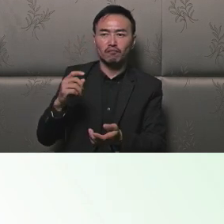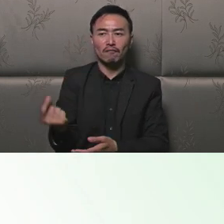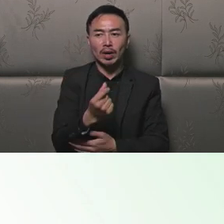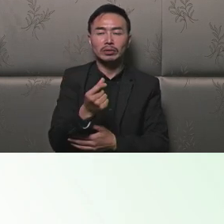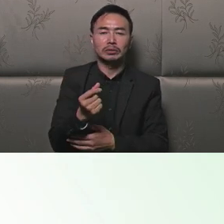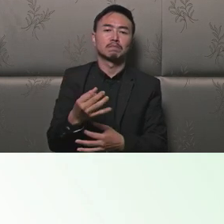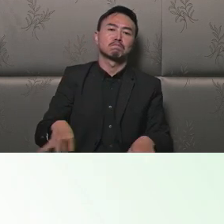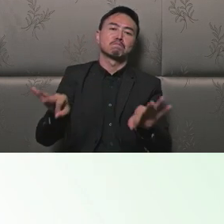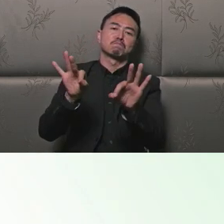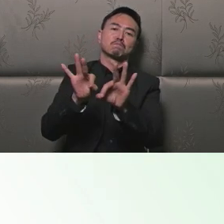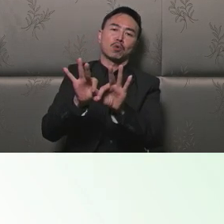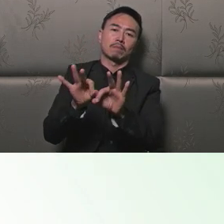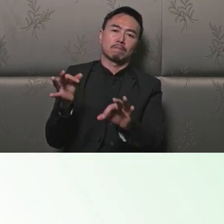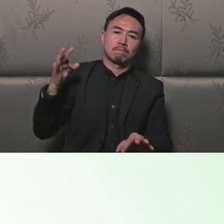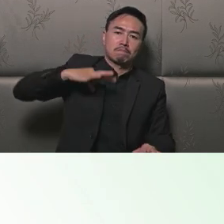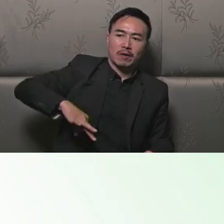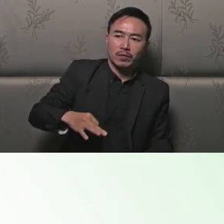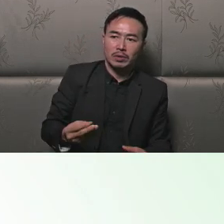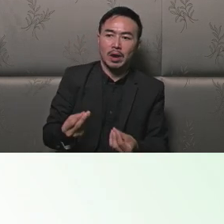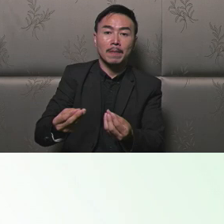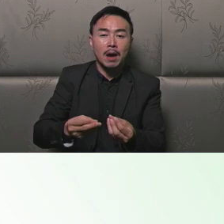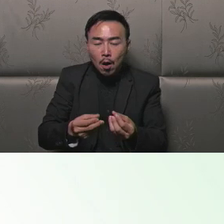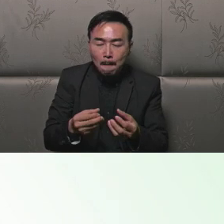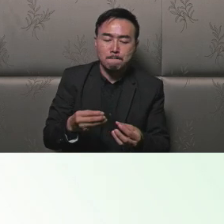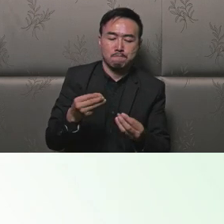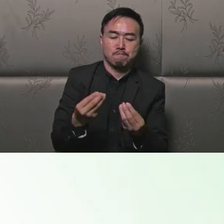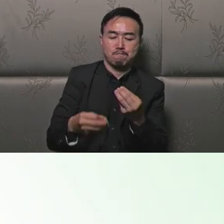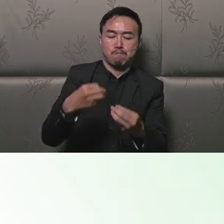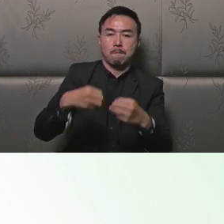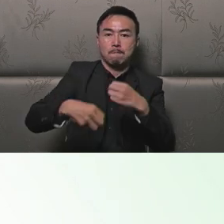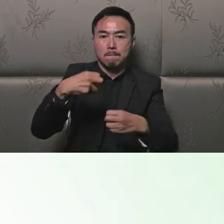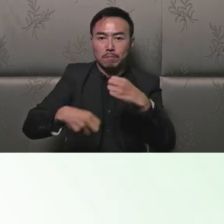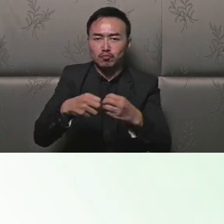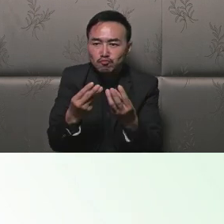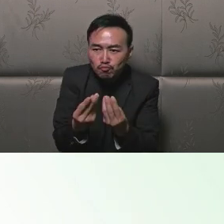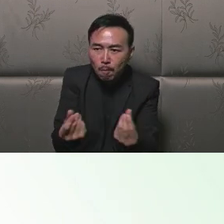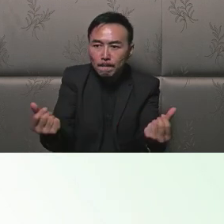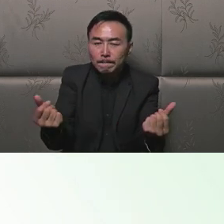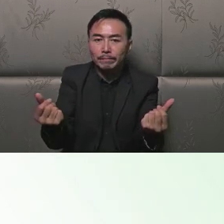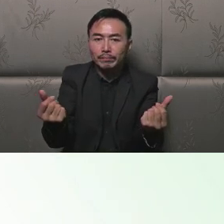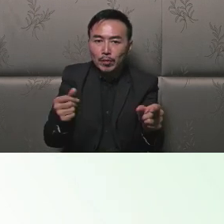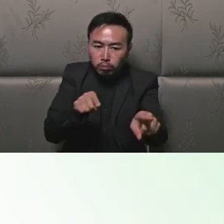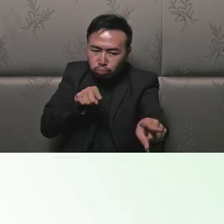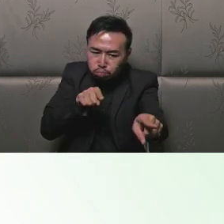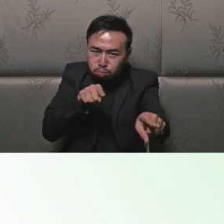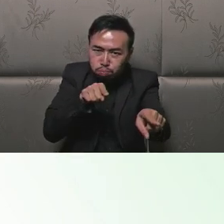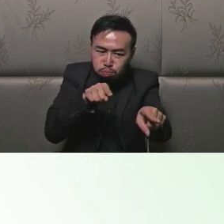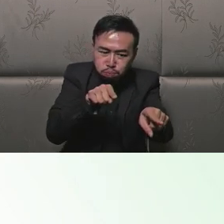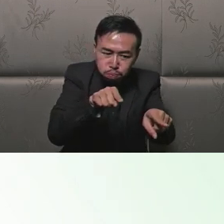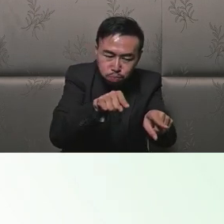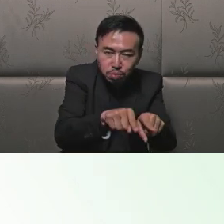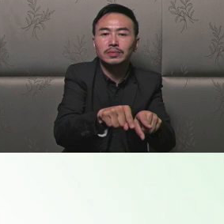In general, the Pasibo innovation, so this is specifically an approach that aims to design, validate, and adopt an